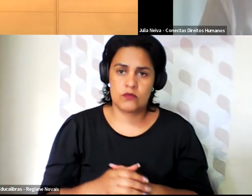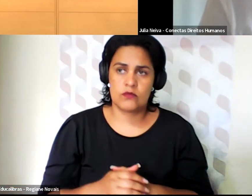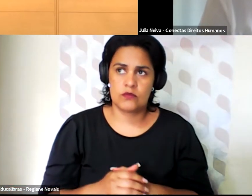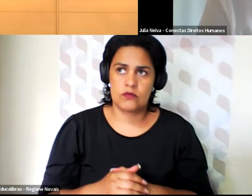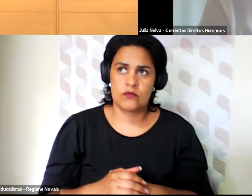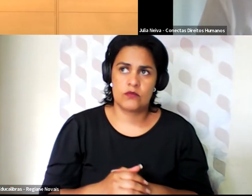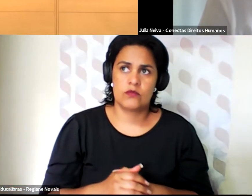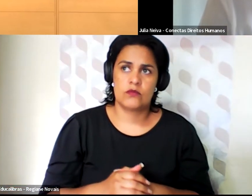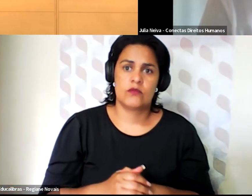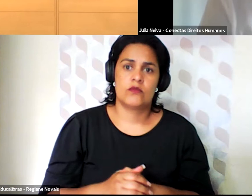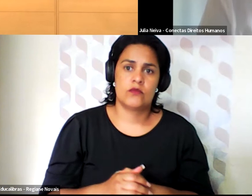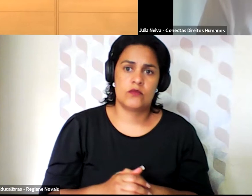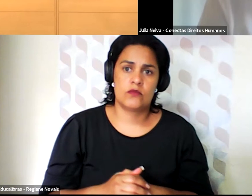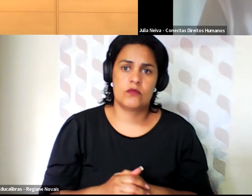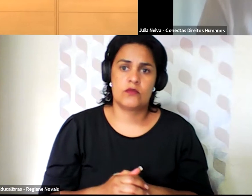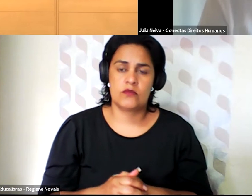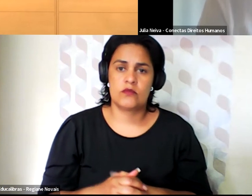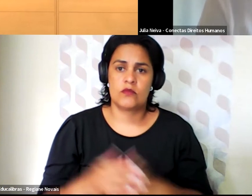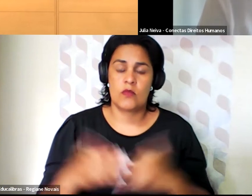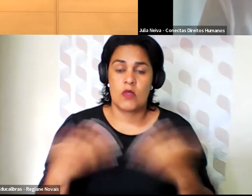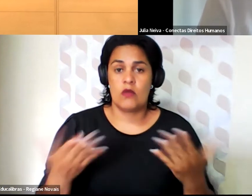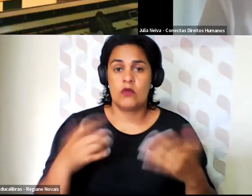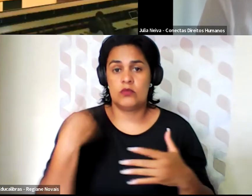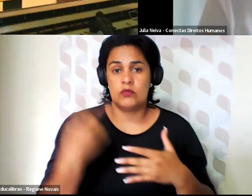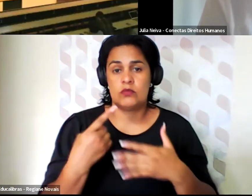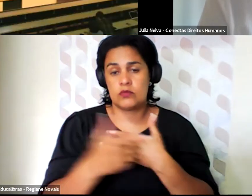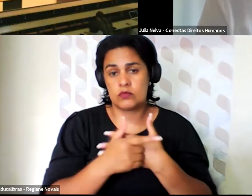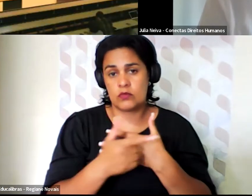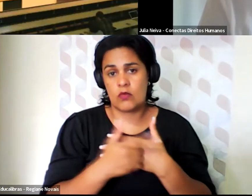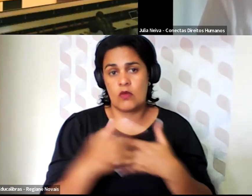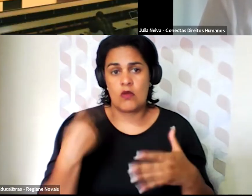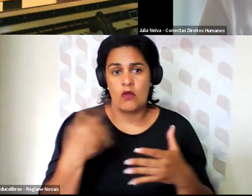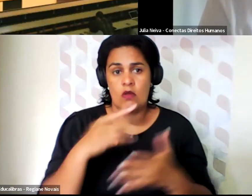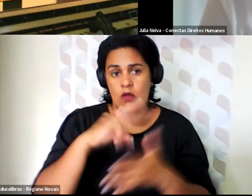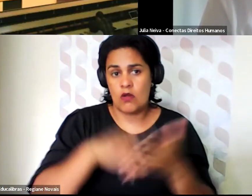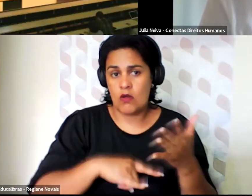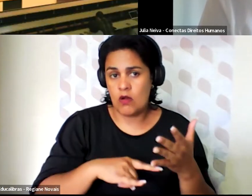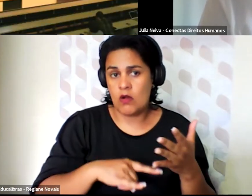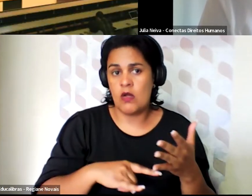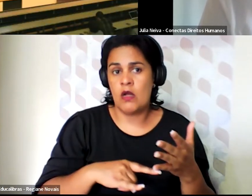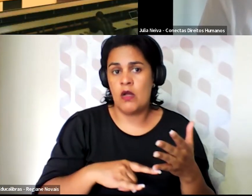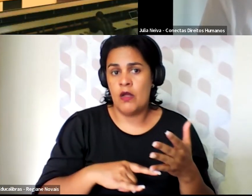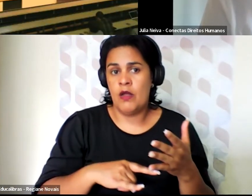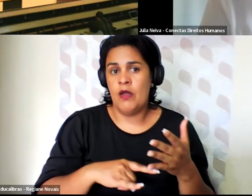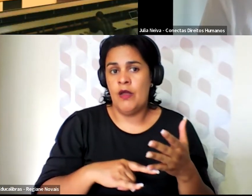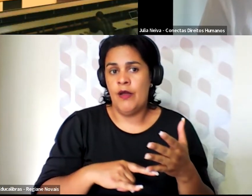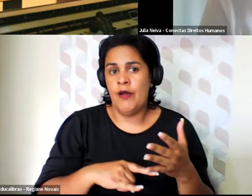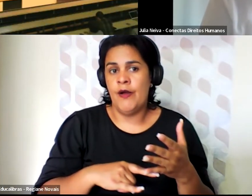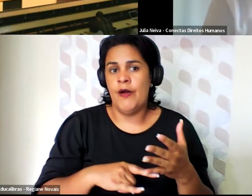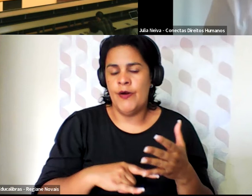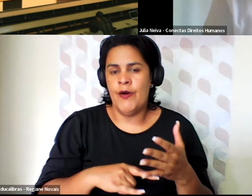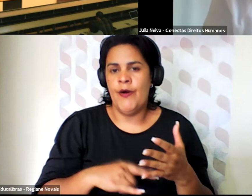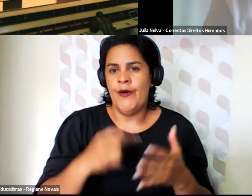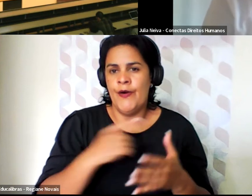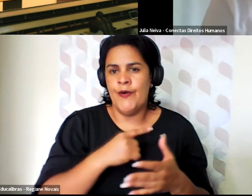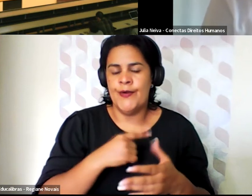that we are experts on. And we held for 2 years lots of consultations across civil